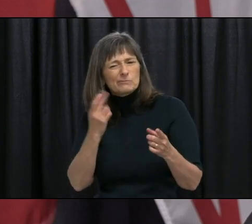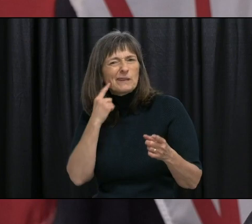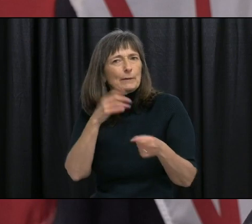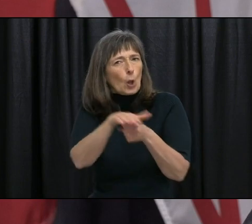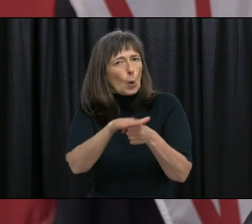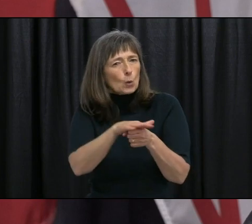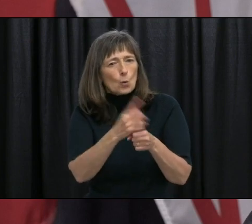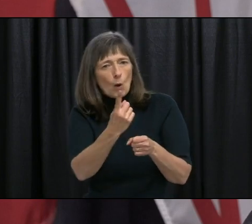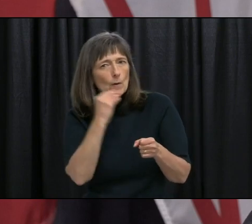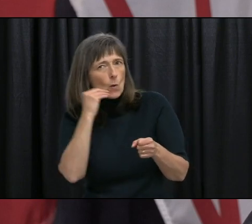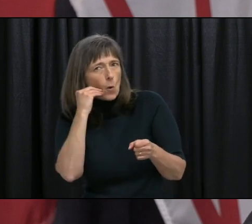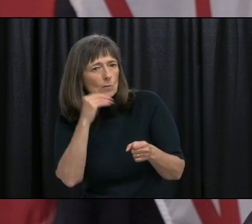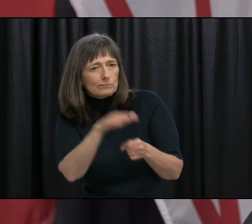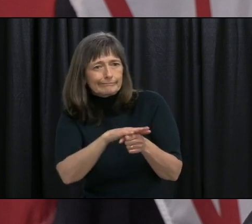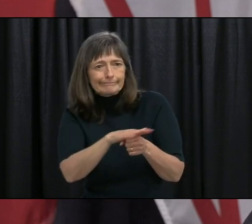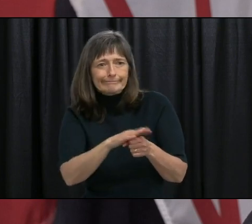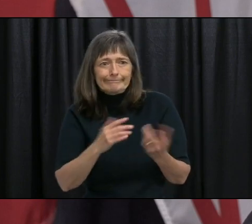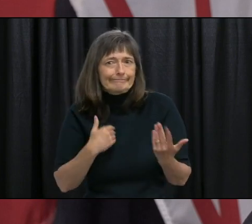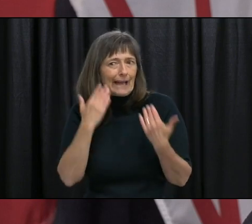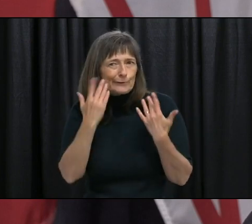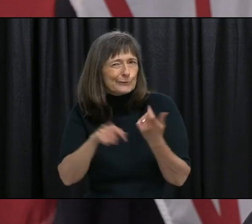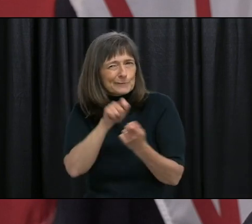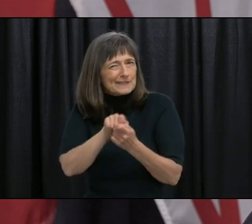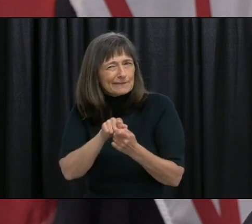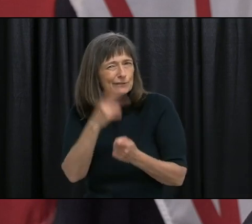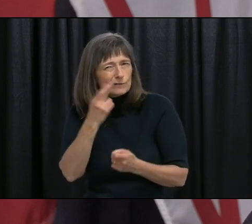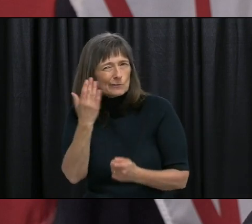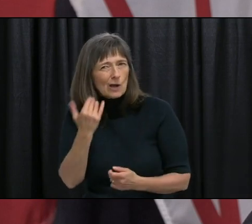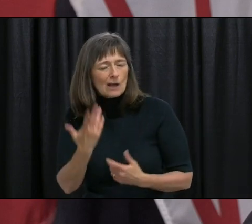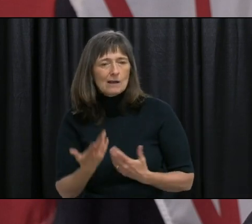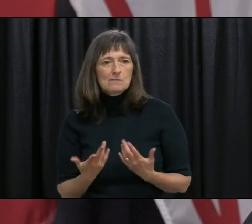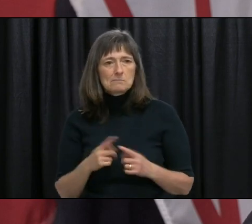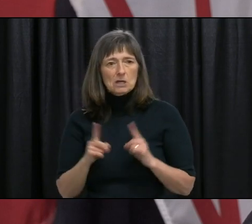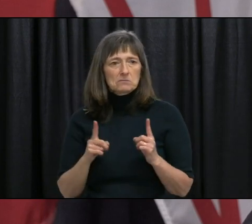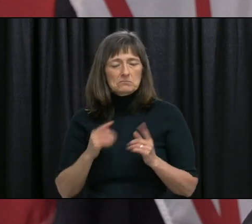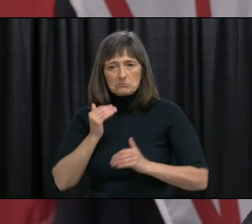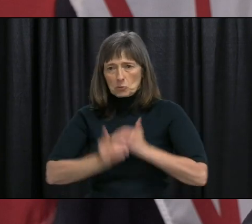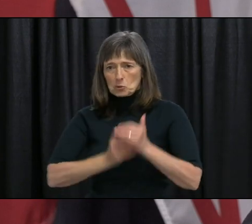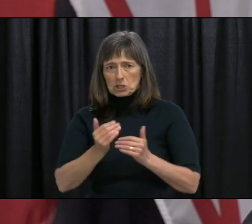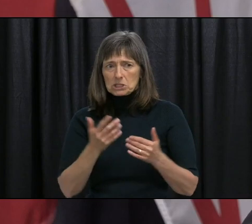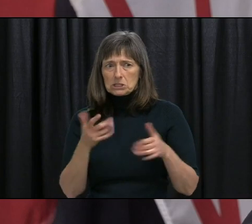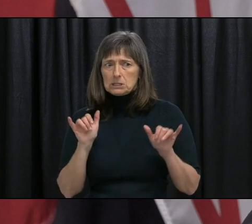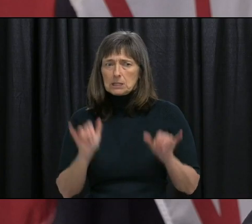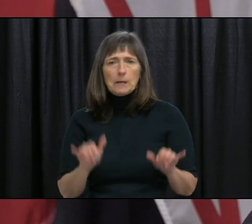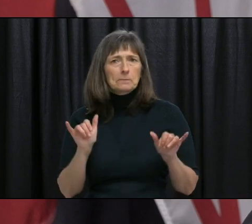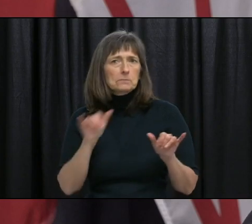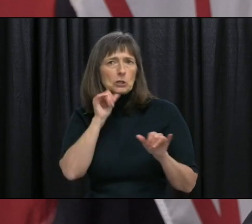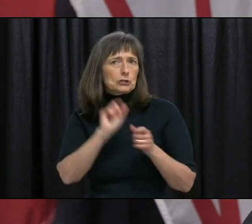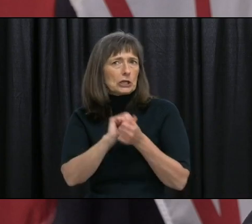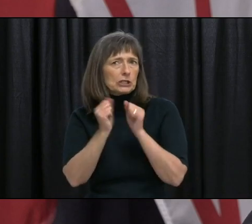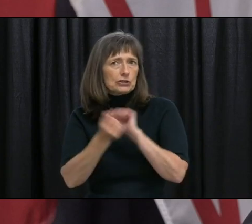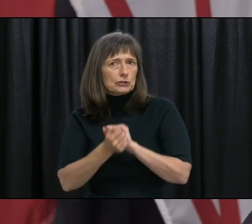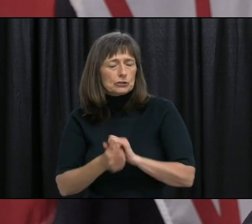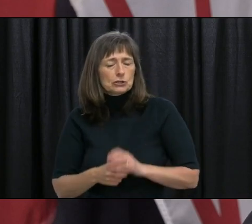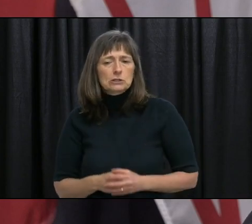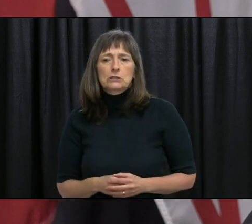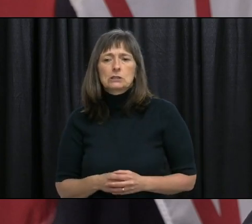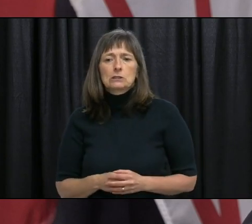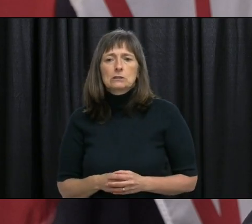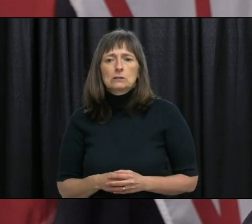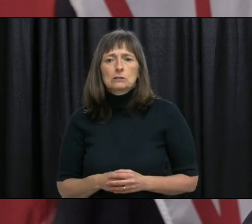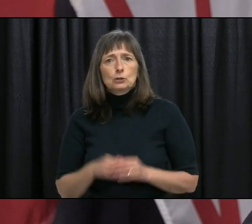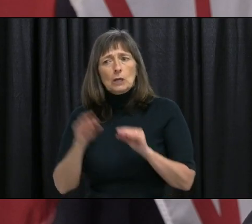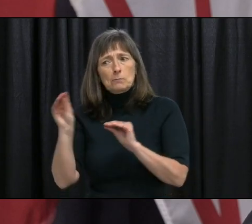to a local homeowner. Would know the specifics of the question you're asking, but the process of moving people or moving residents